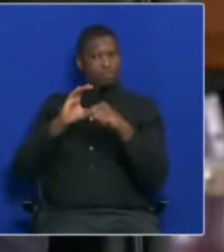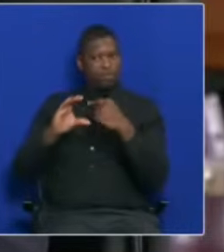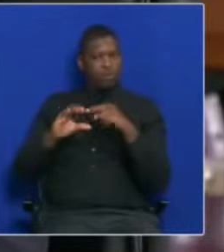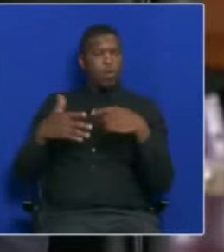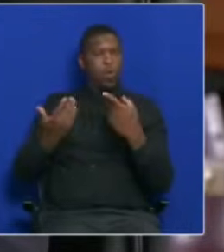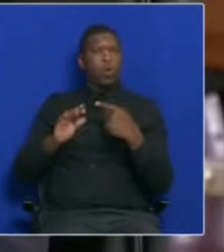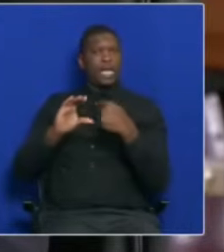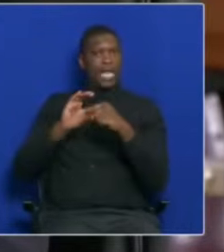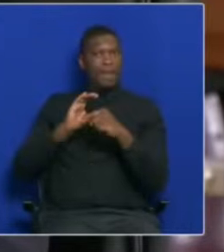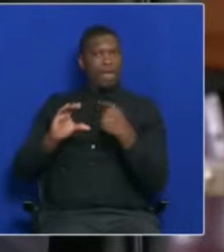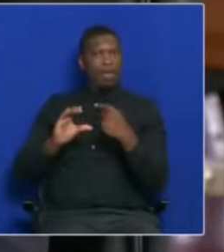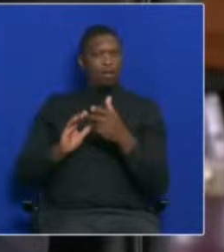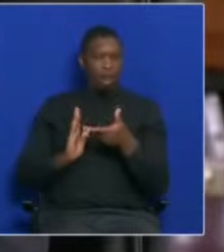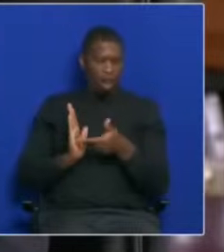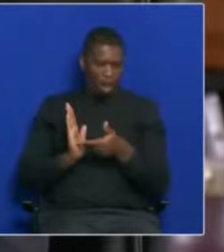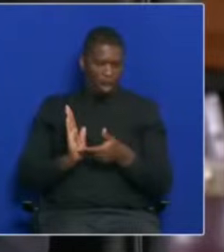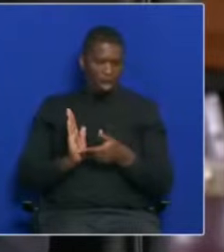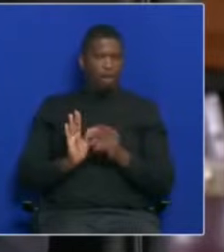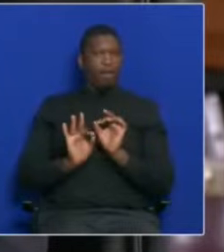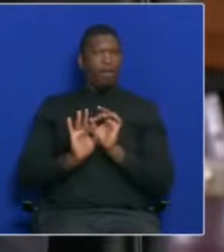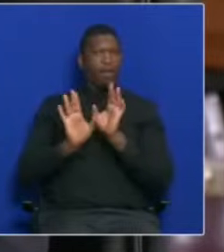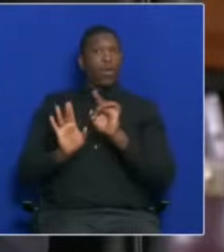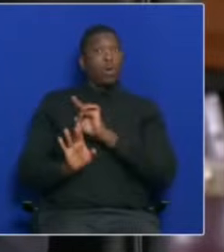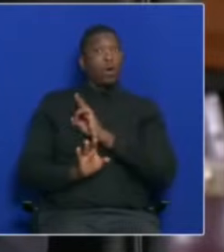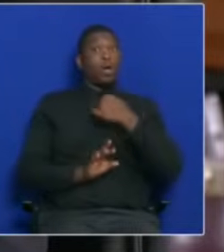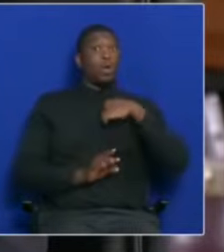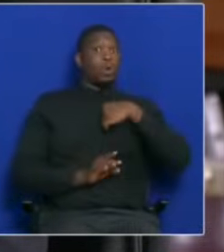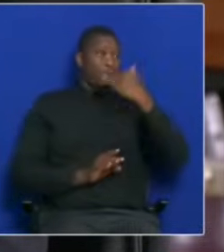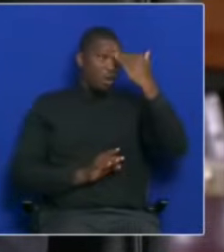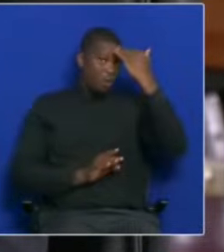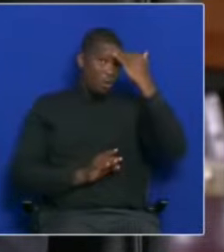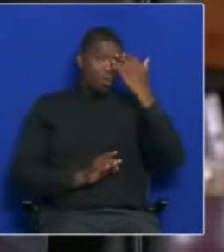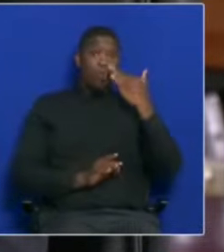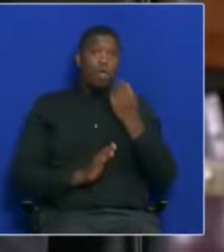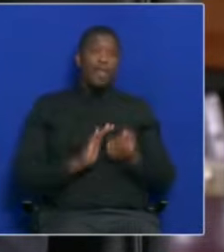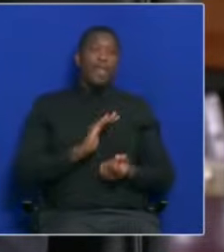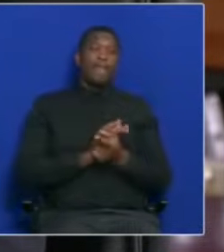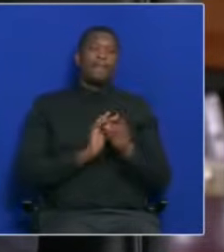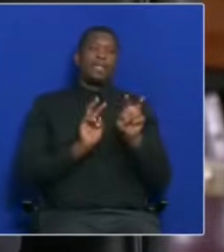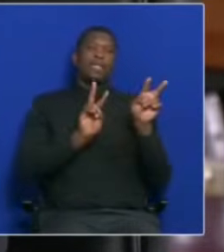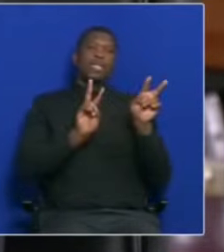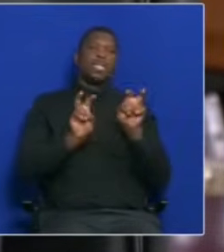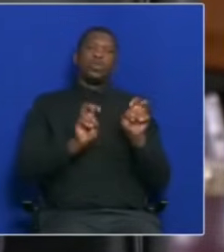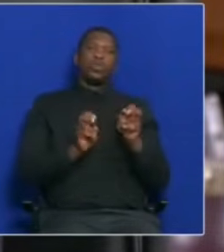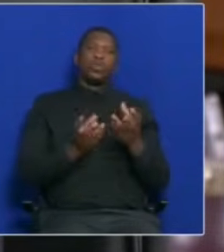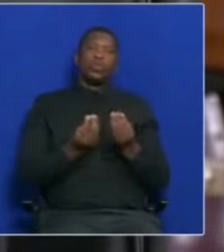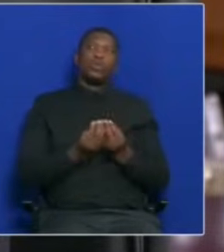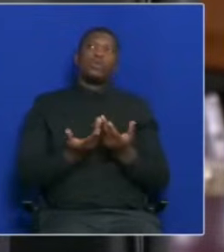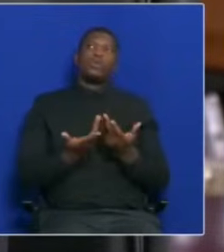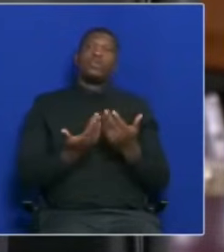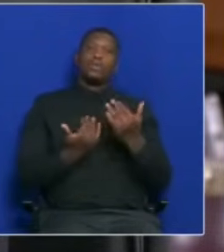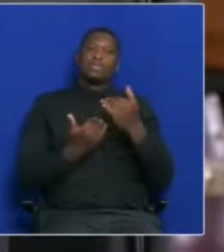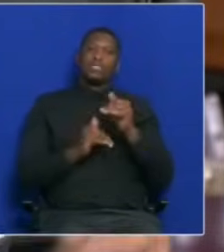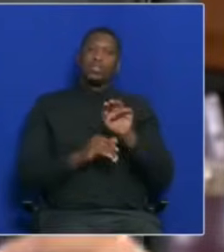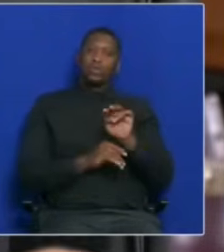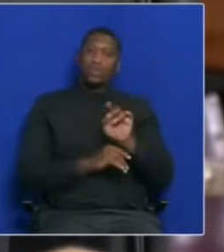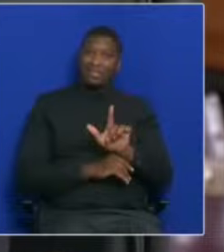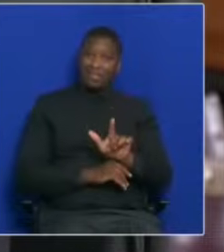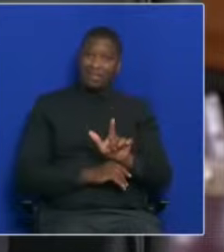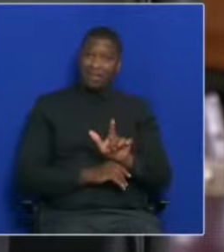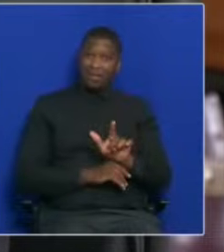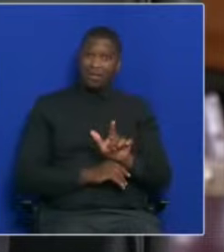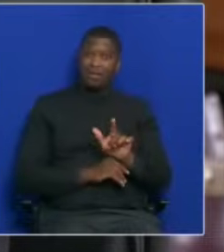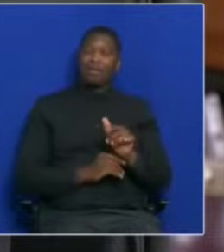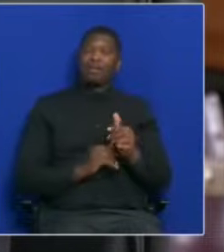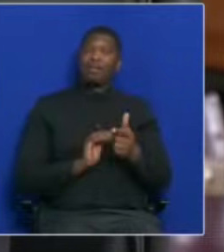example, when there was an issue with the Section 27, Advocate Sirunye sends a